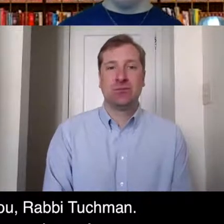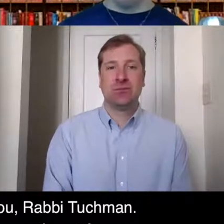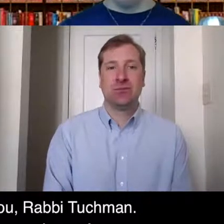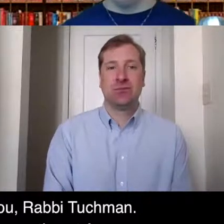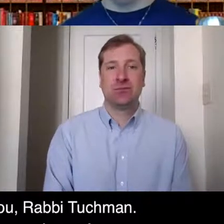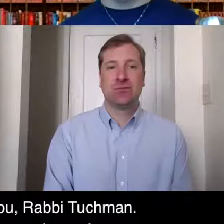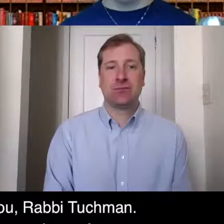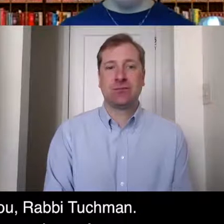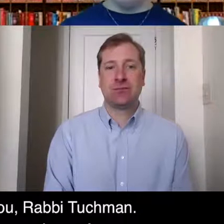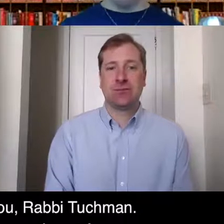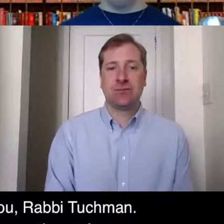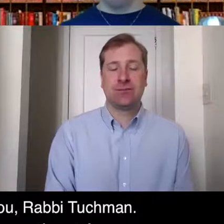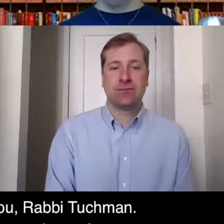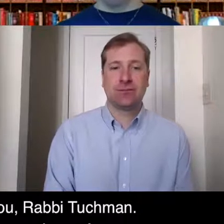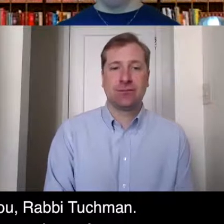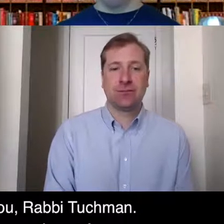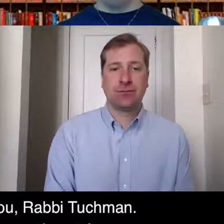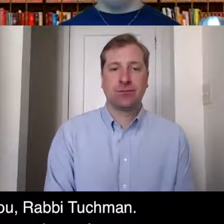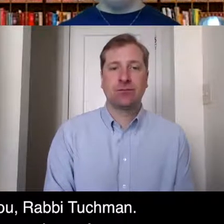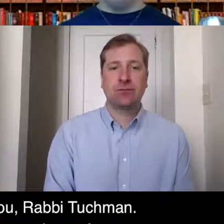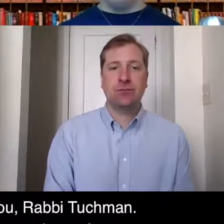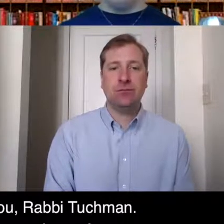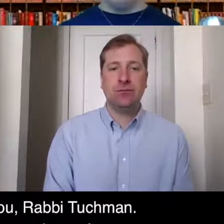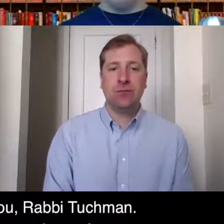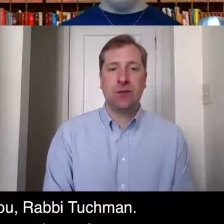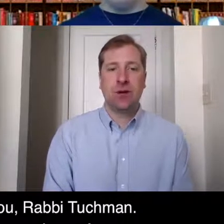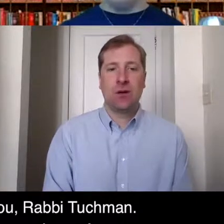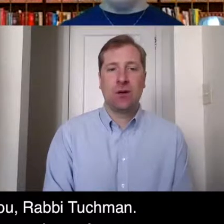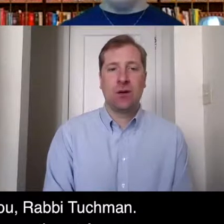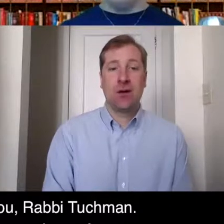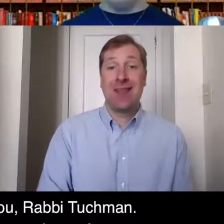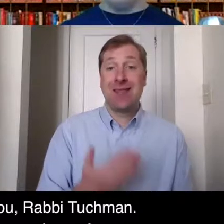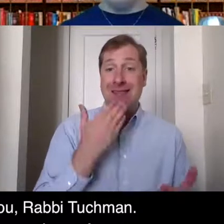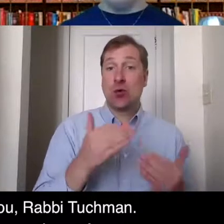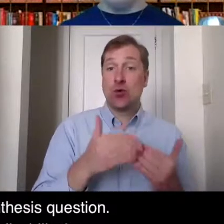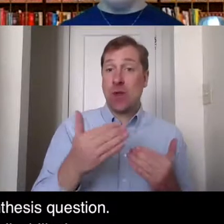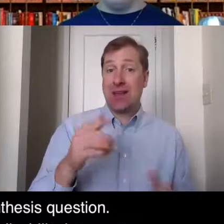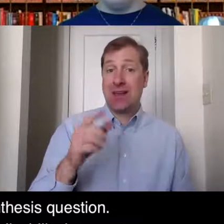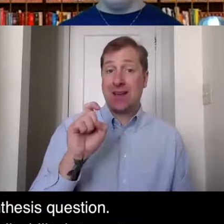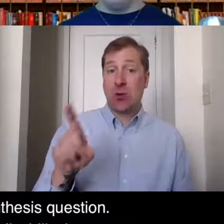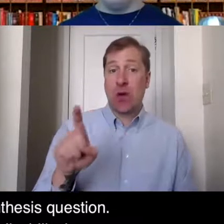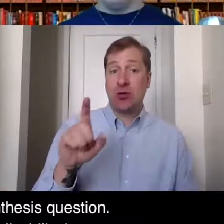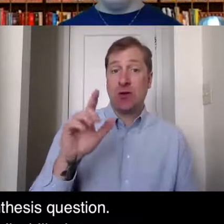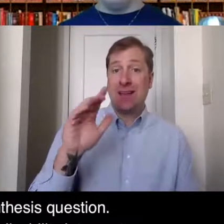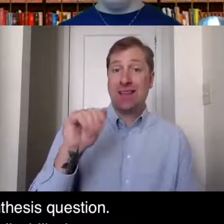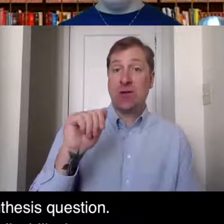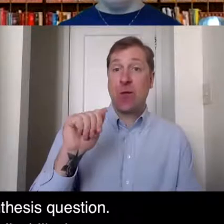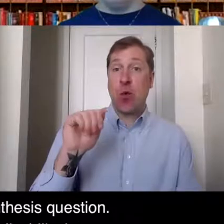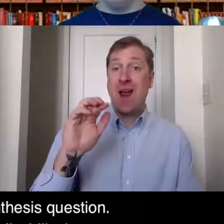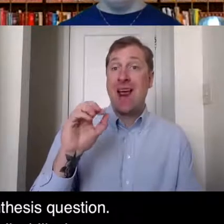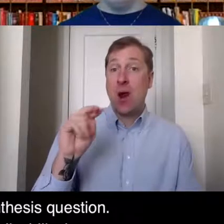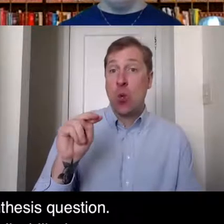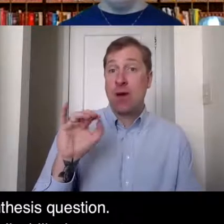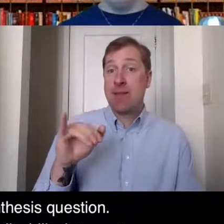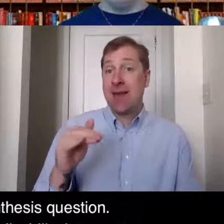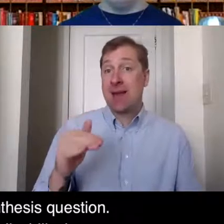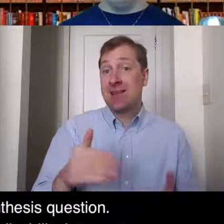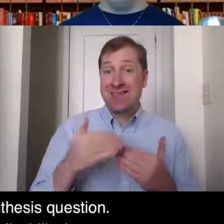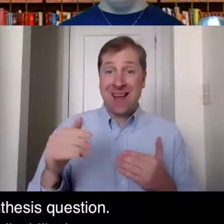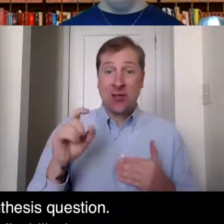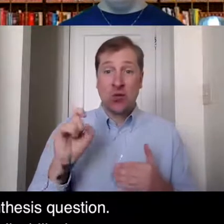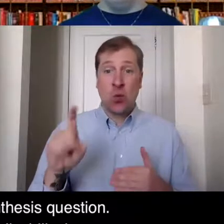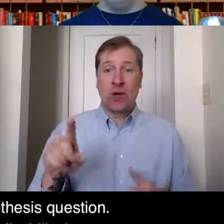I want to direct our next question at Aaron, and it's sort of a